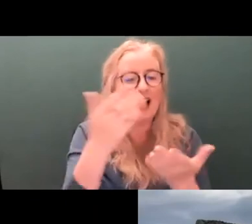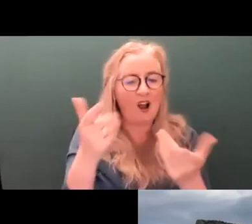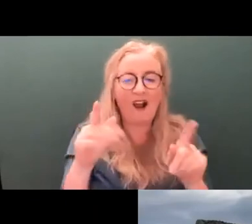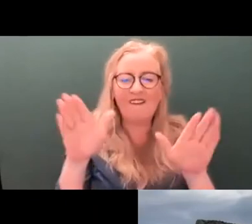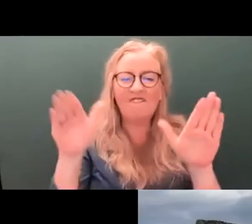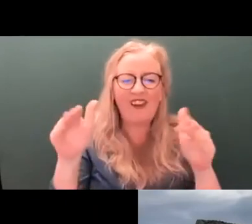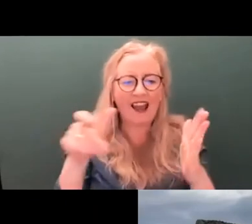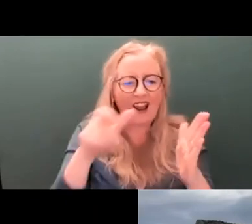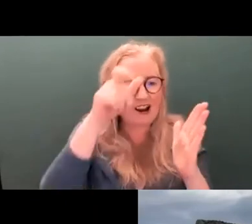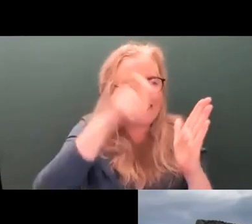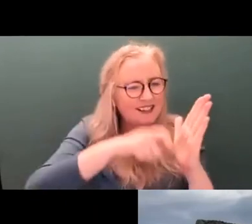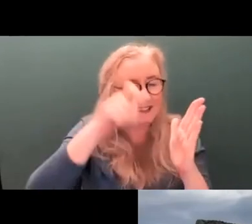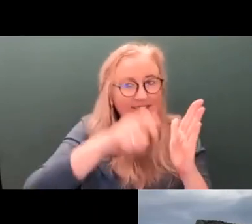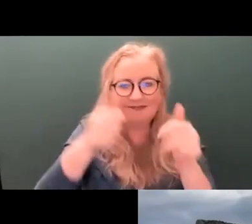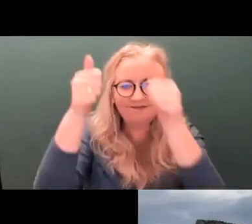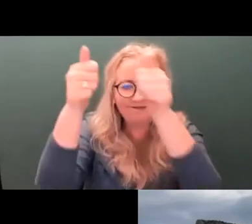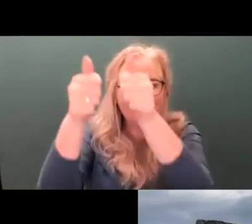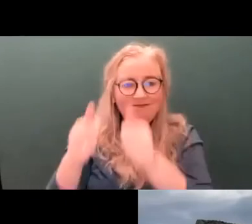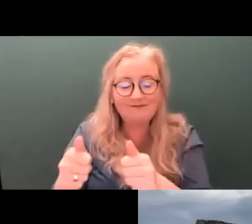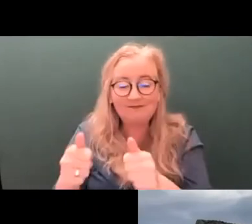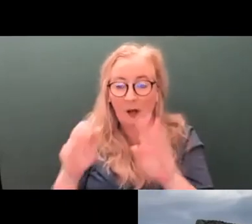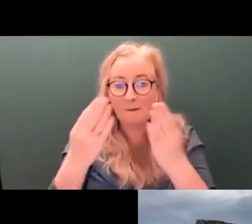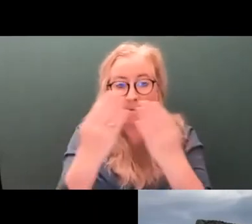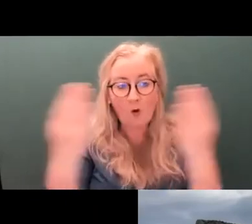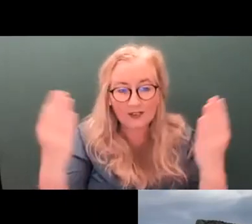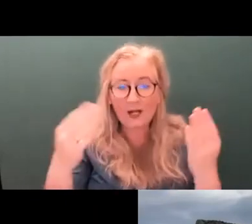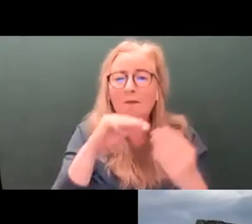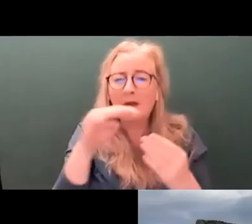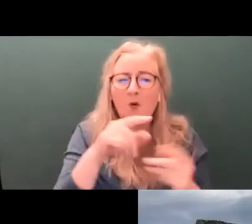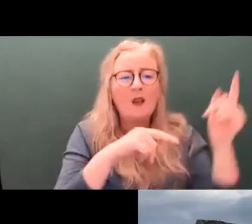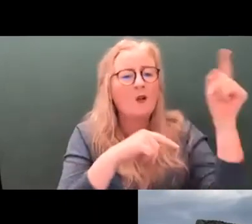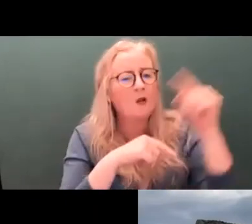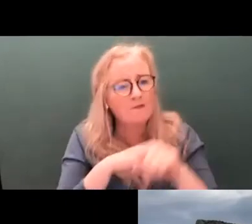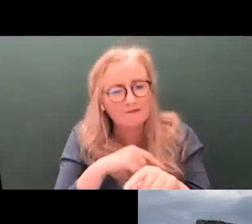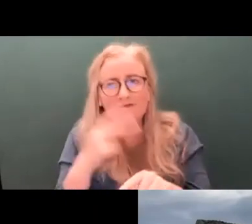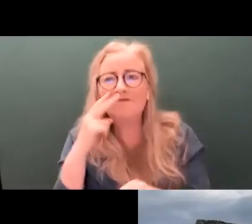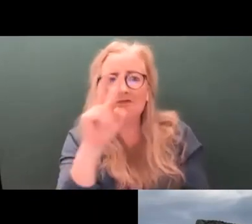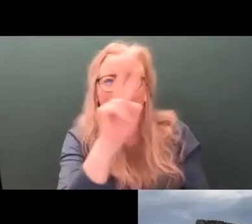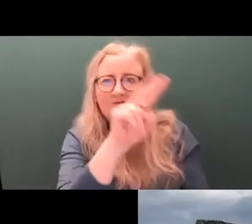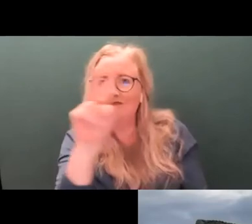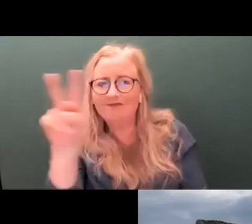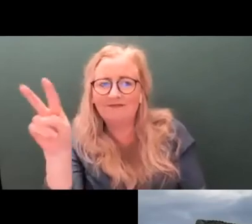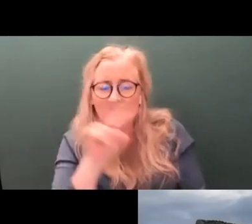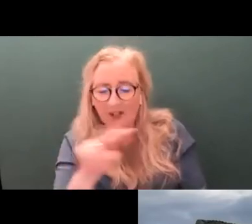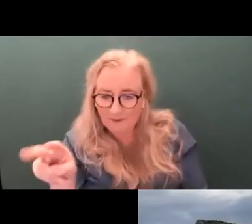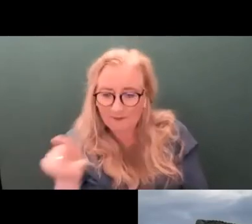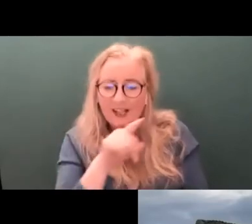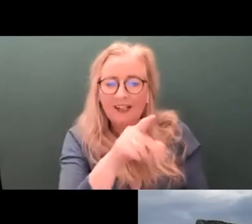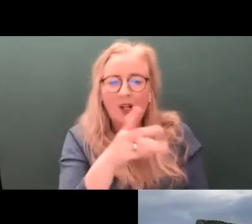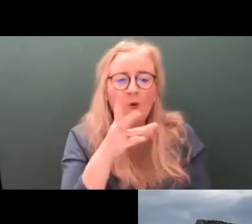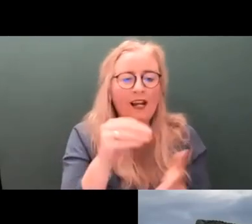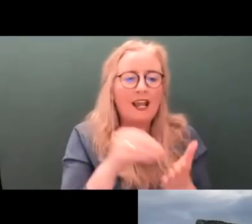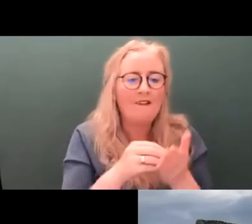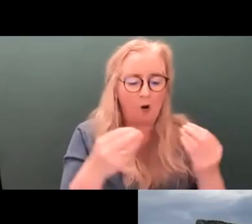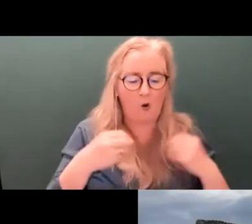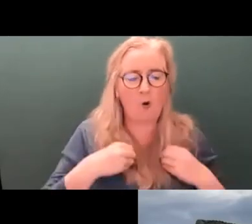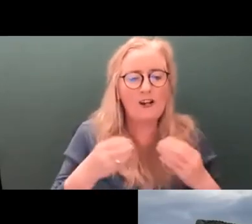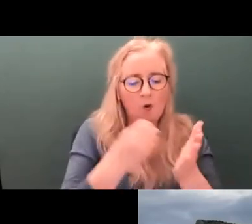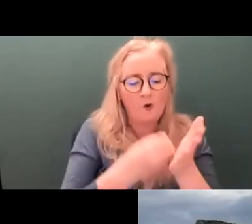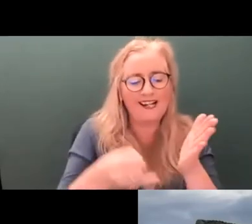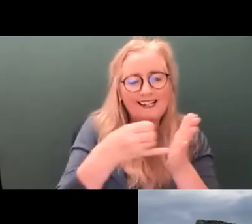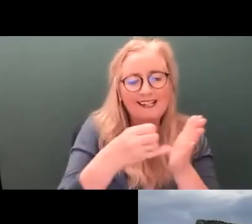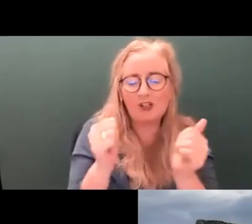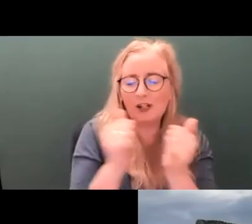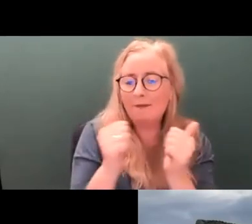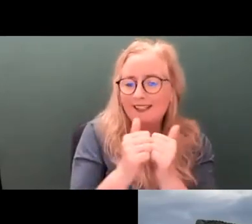pinned to the notice board. People will come down and see that they have their own organisational meetings and that.